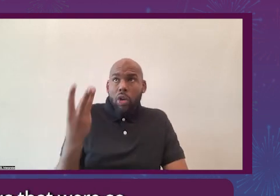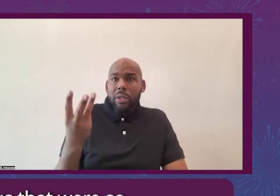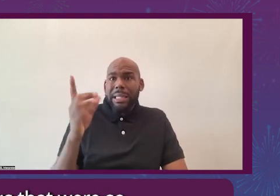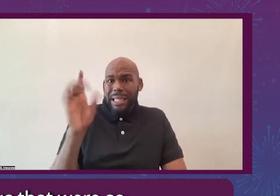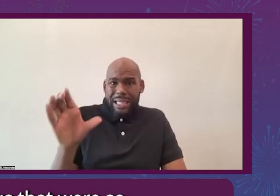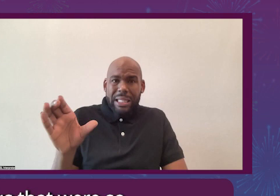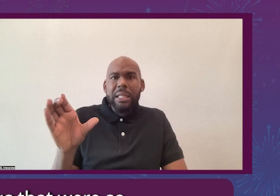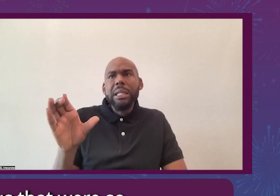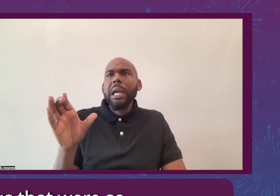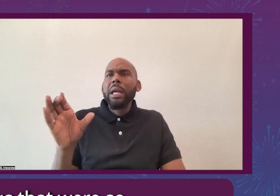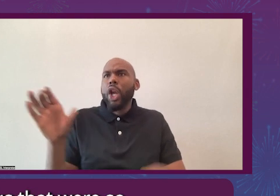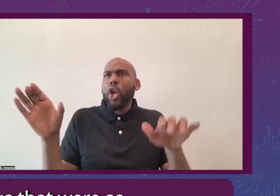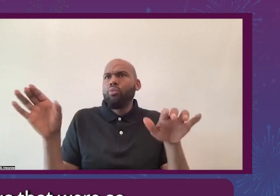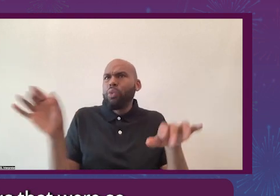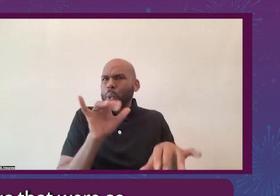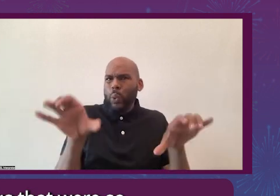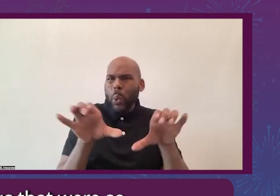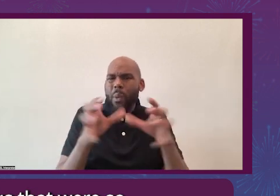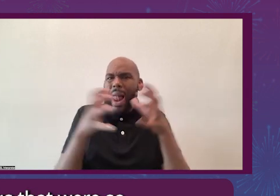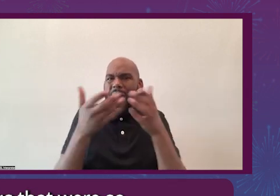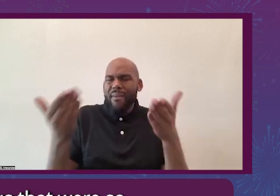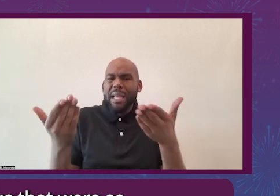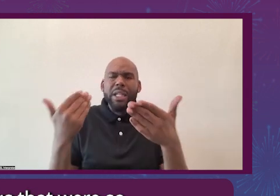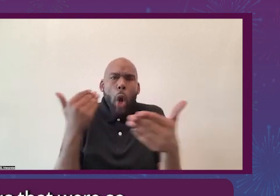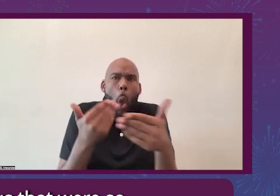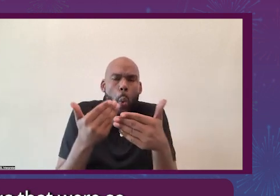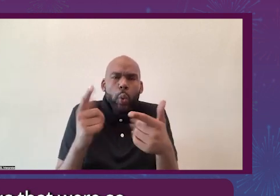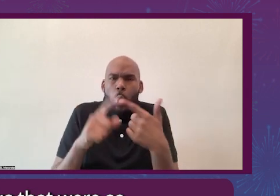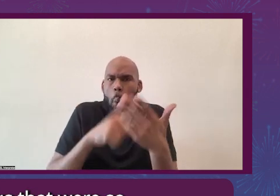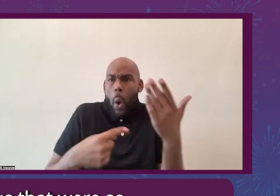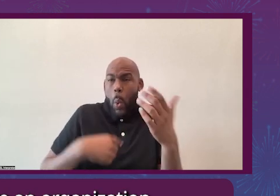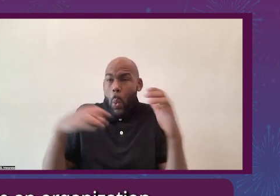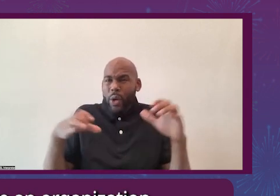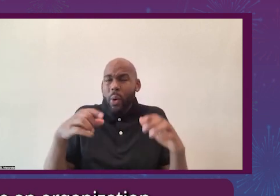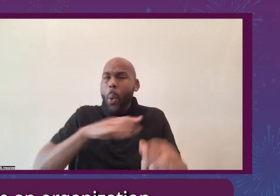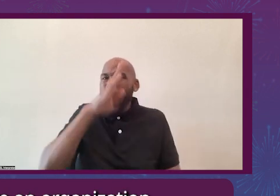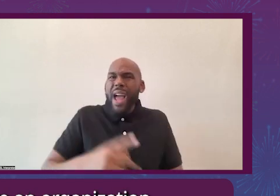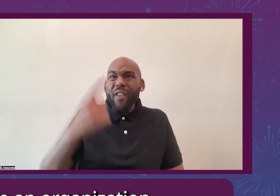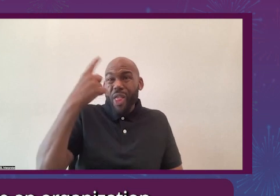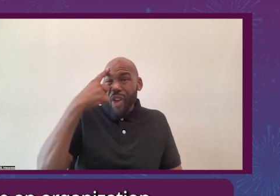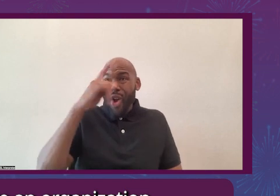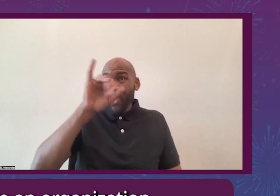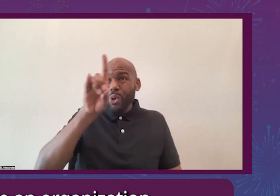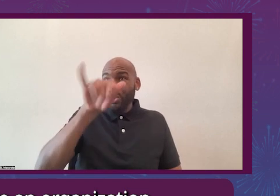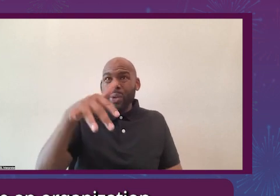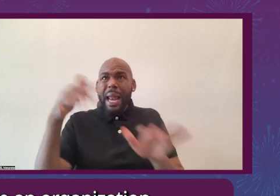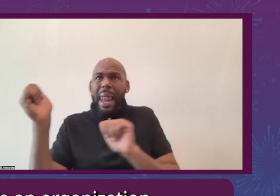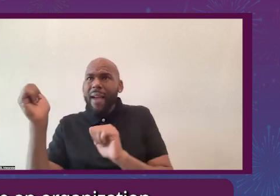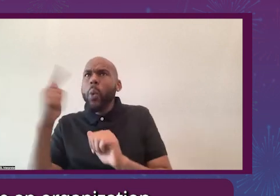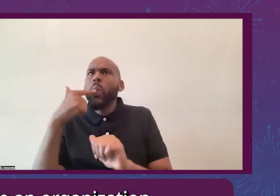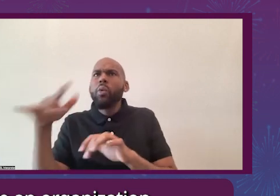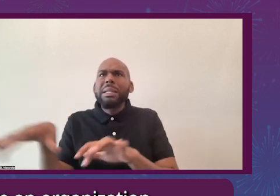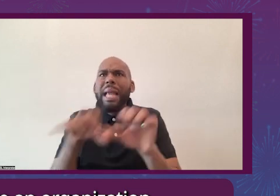to Washington to be doing things that were so close to what we were doing, and we never gave any thought to succession. We